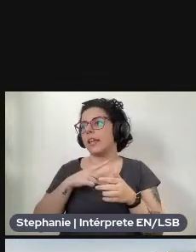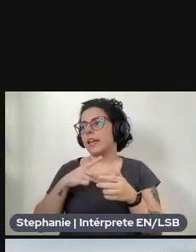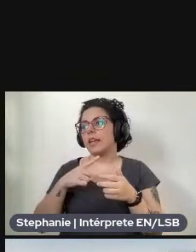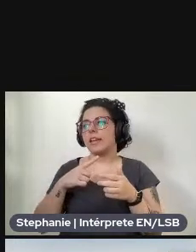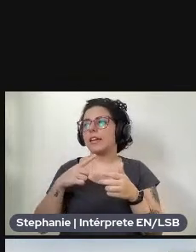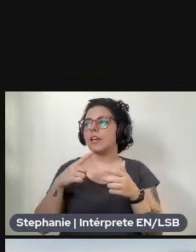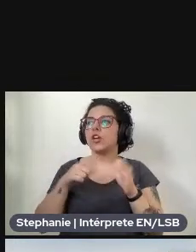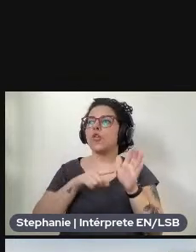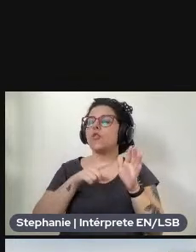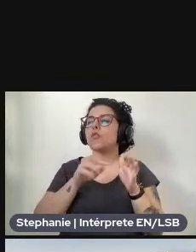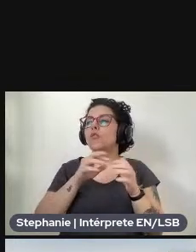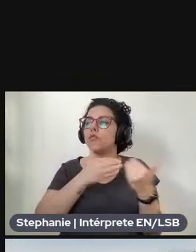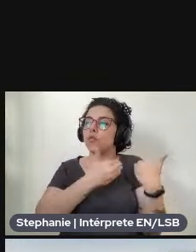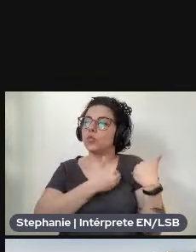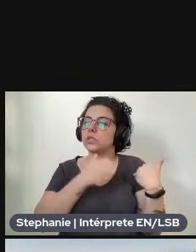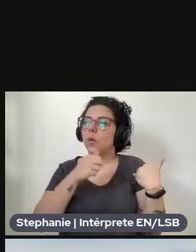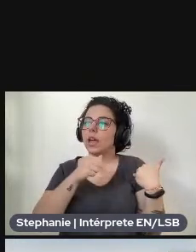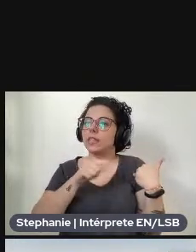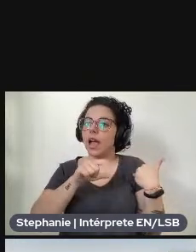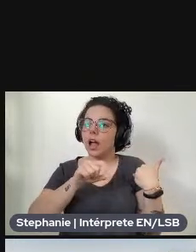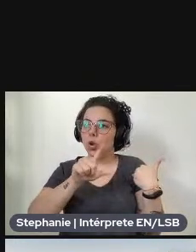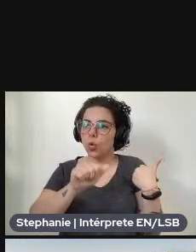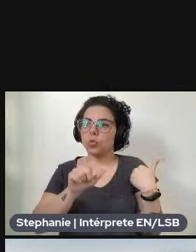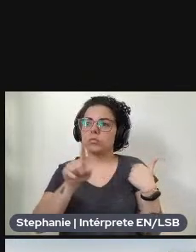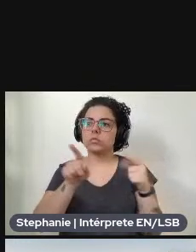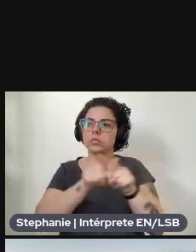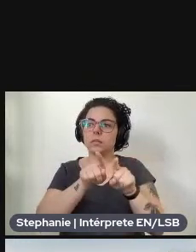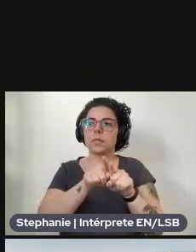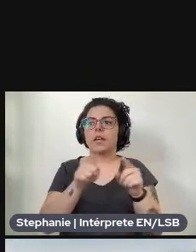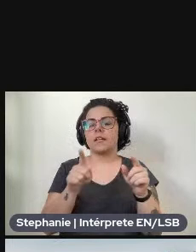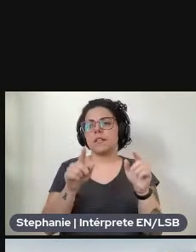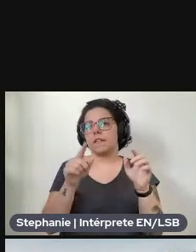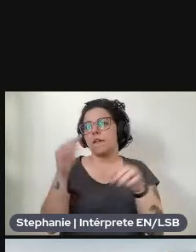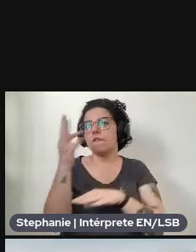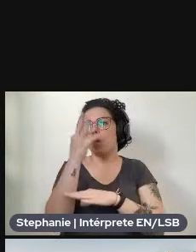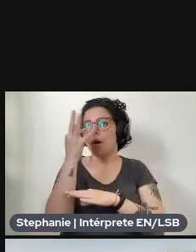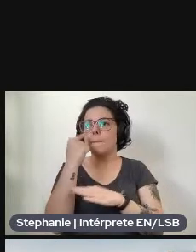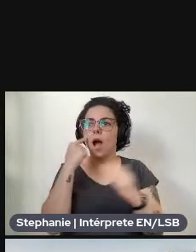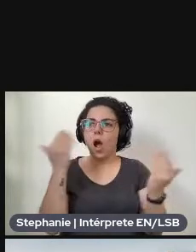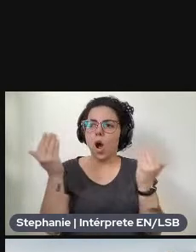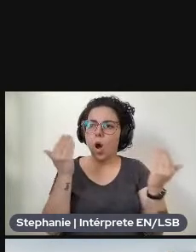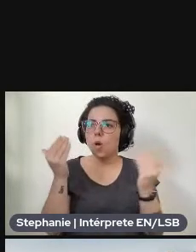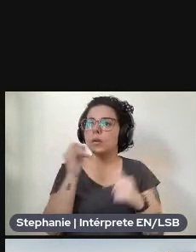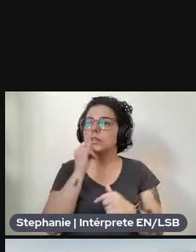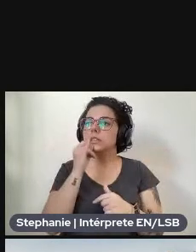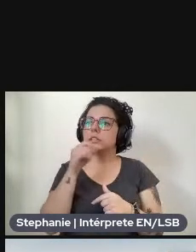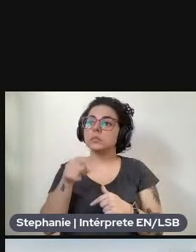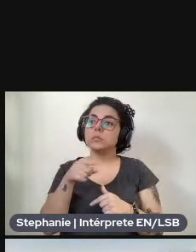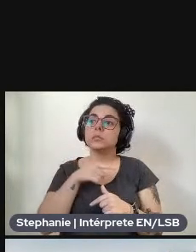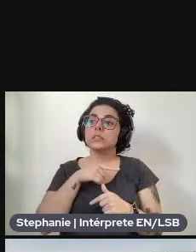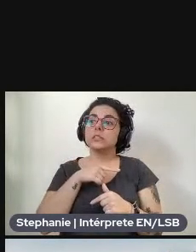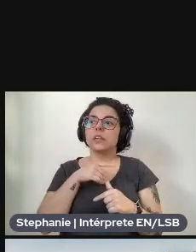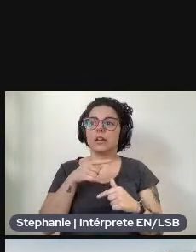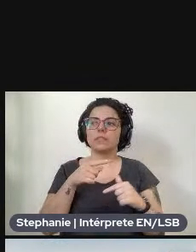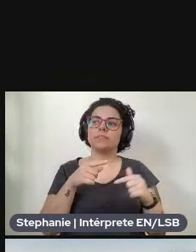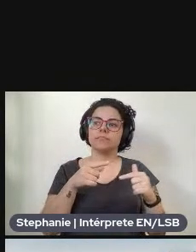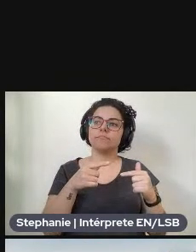formal characteristics, in fact, we conceive them as instances of an overarching